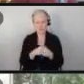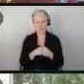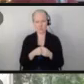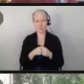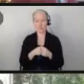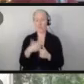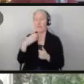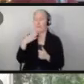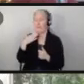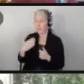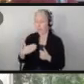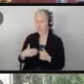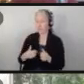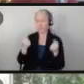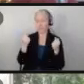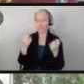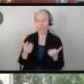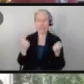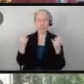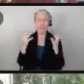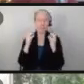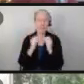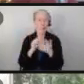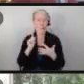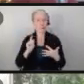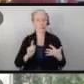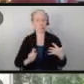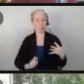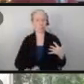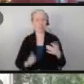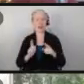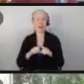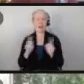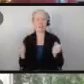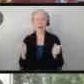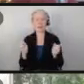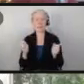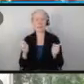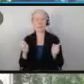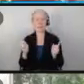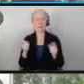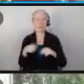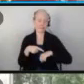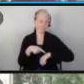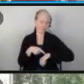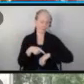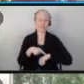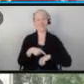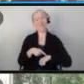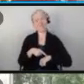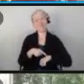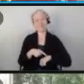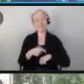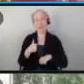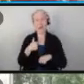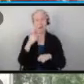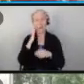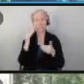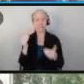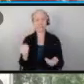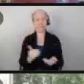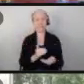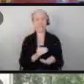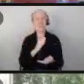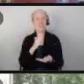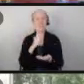Thank you. There are many more questions, but because of the late hour, I'm going to stop